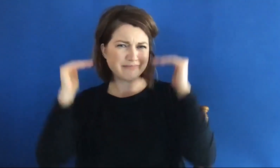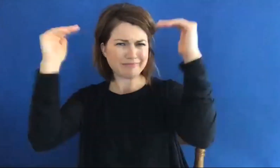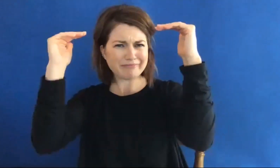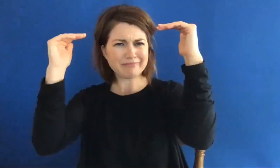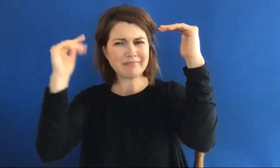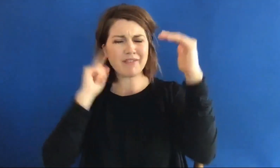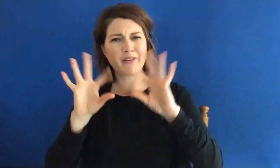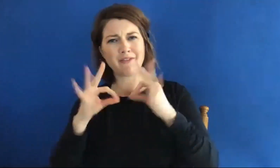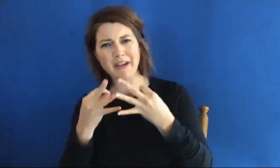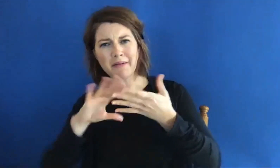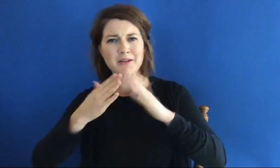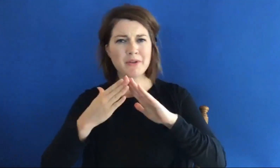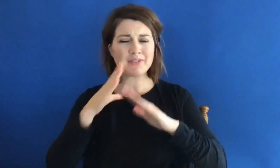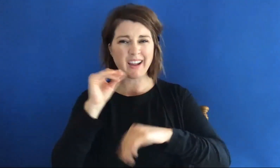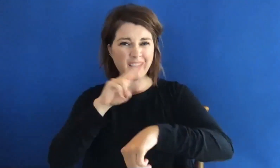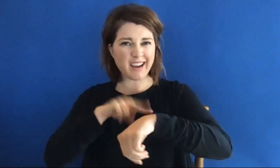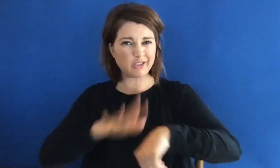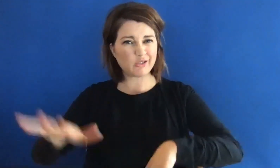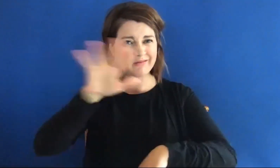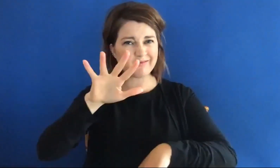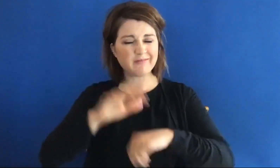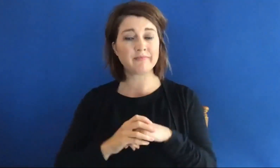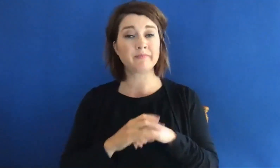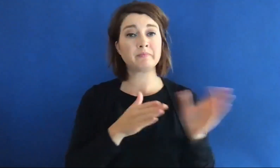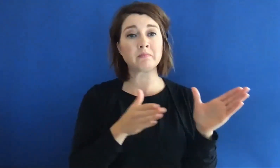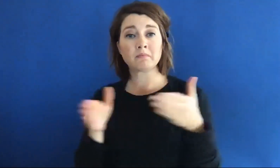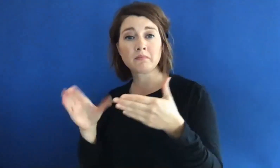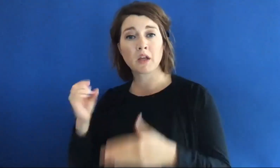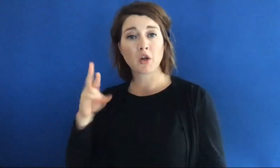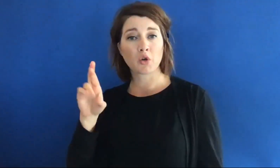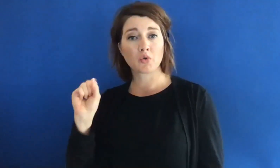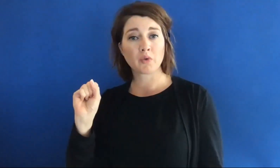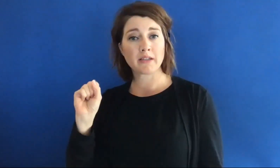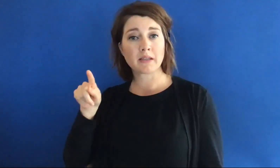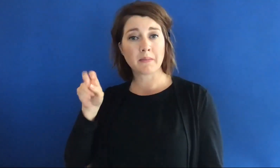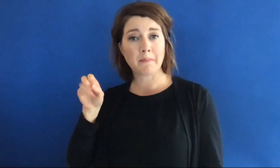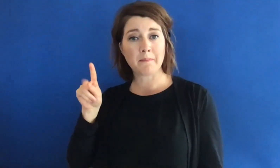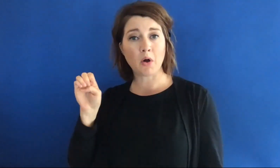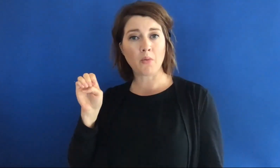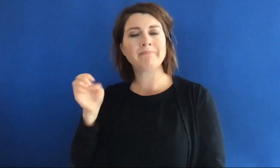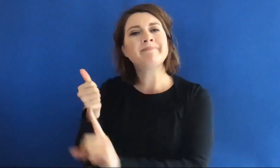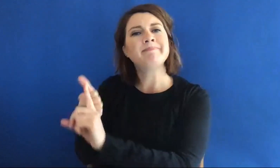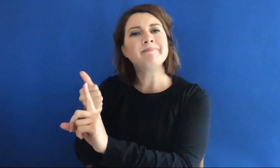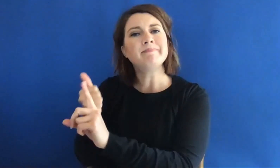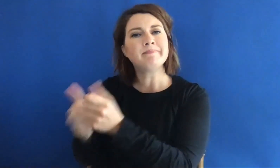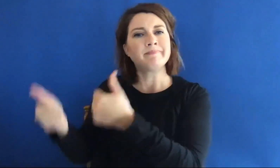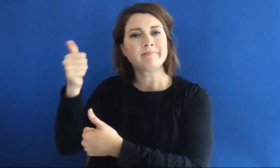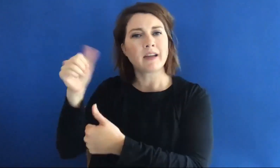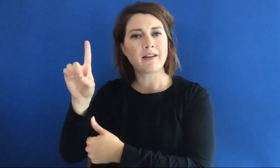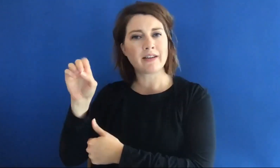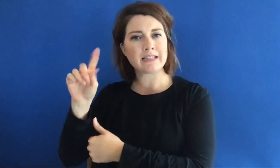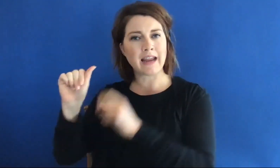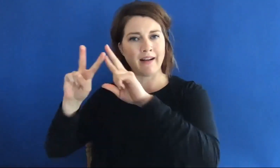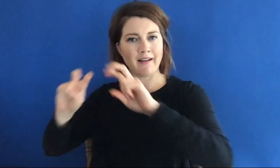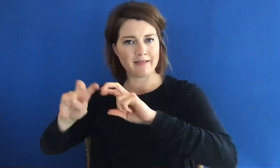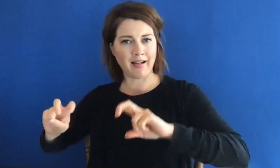nation. Mr. Christopher Pope serves as Chief of the Data Collection and Analysis Unit within RSA